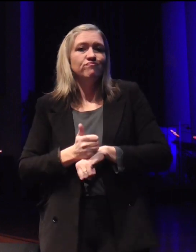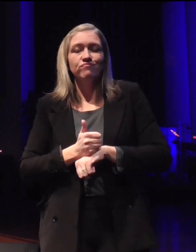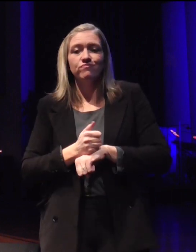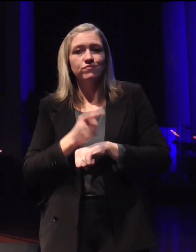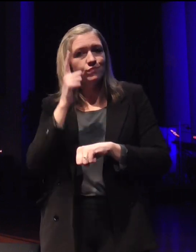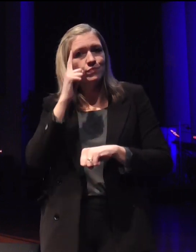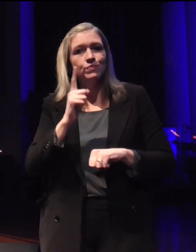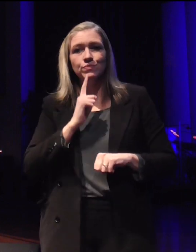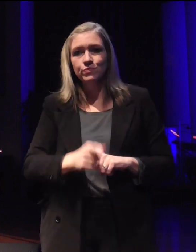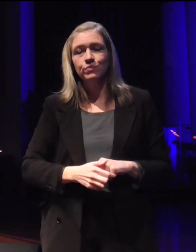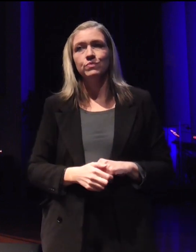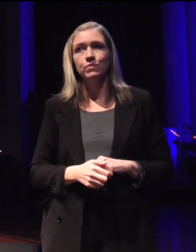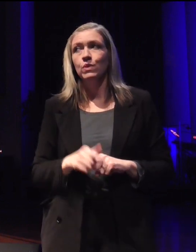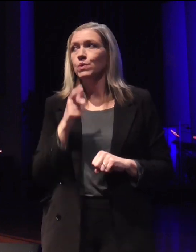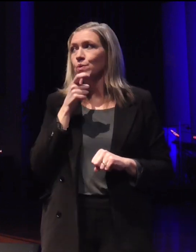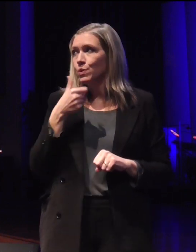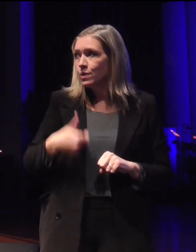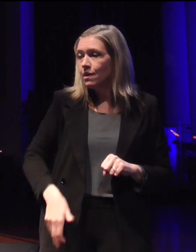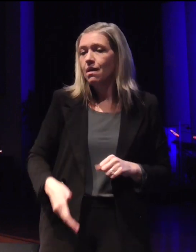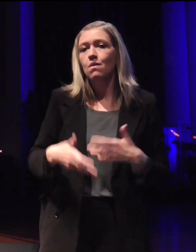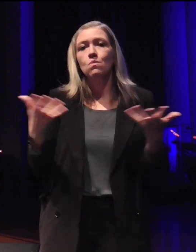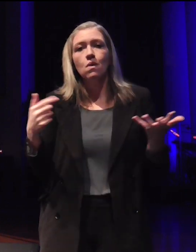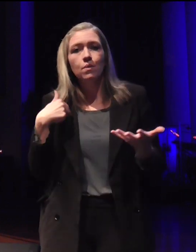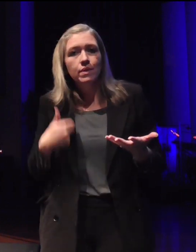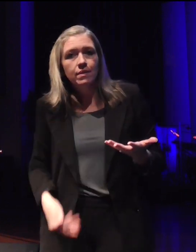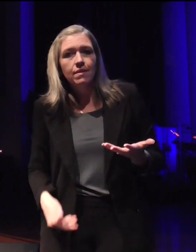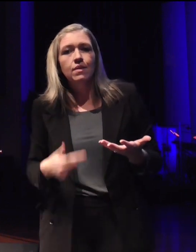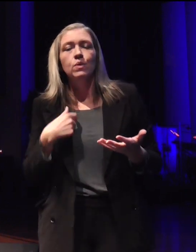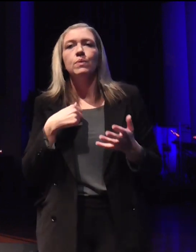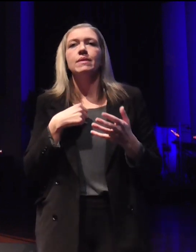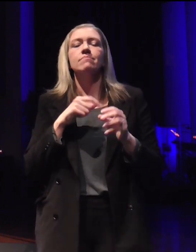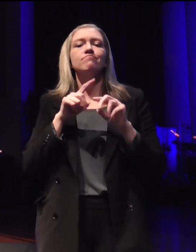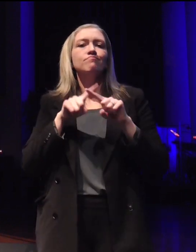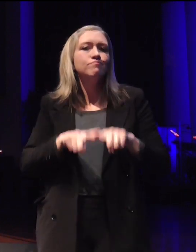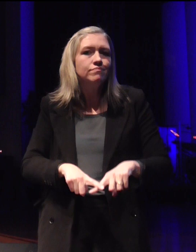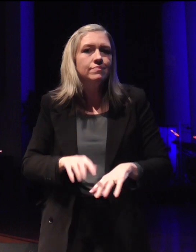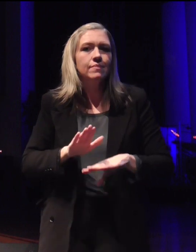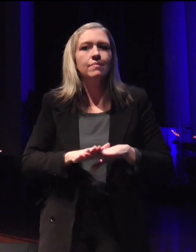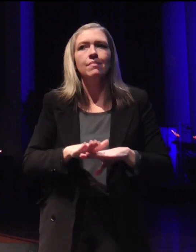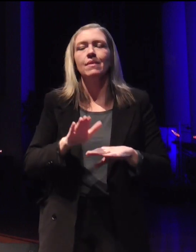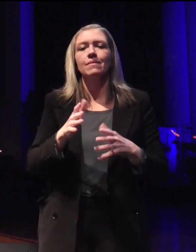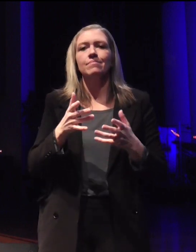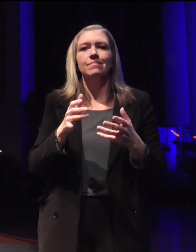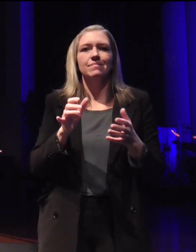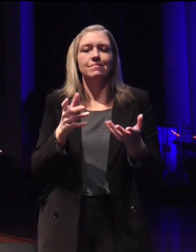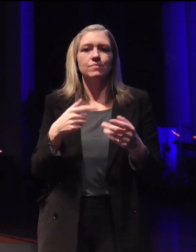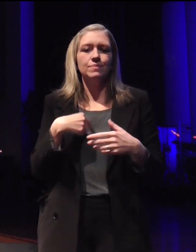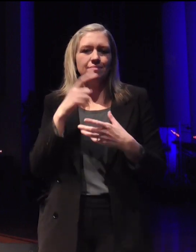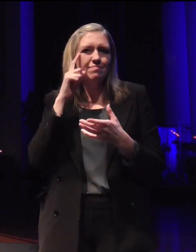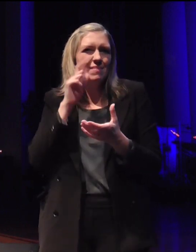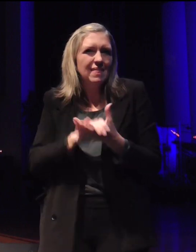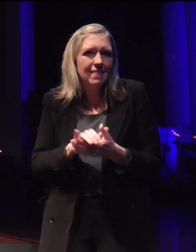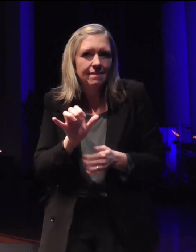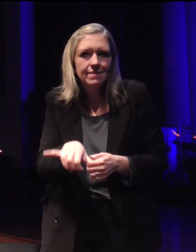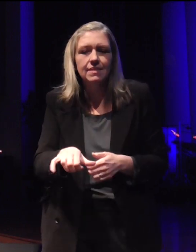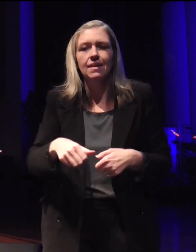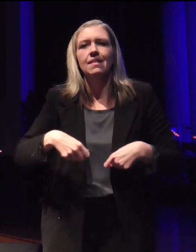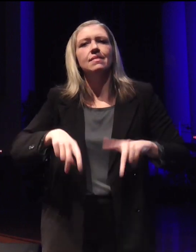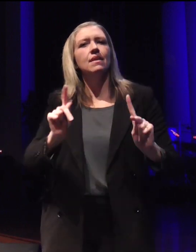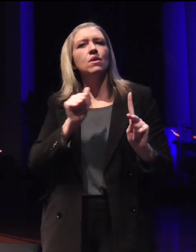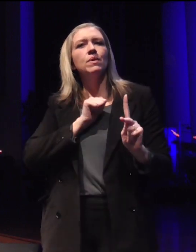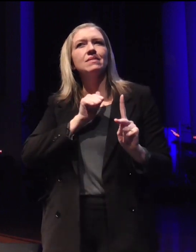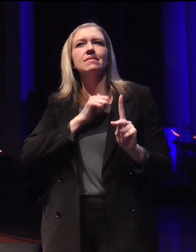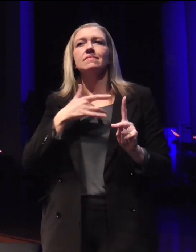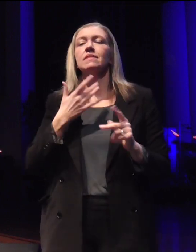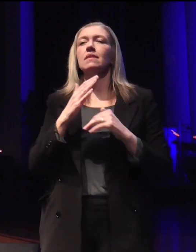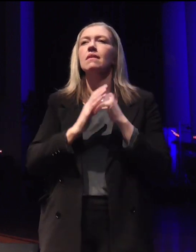is who and what we are. And so we lean into and breathe into that and allow ourselves to be comforted and guided